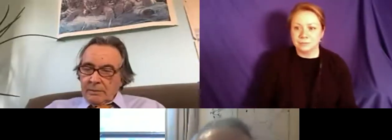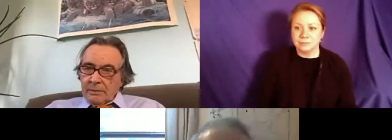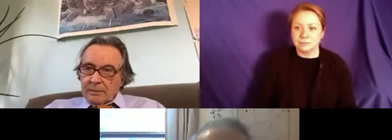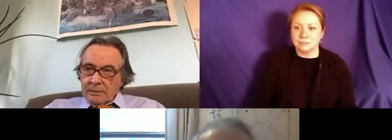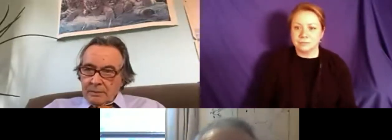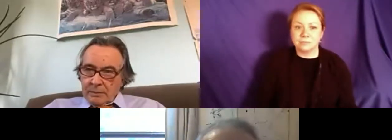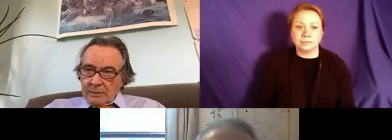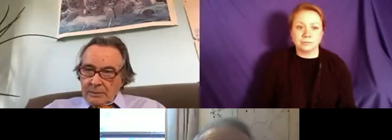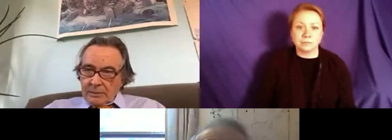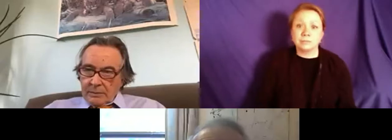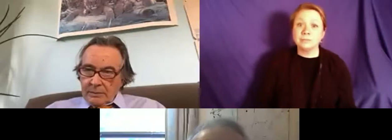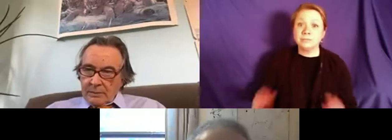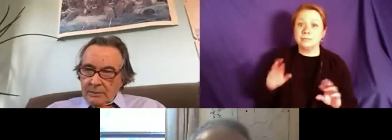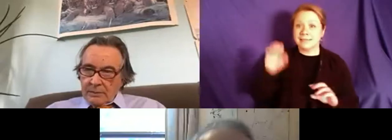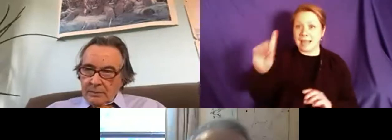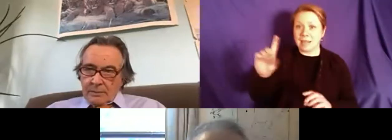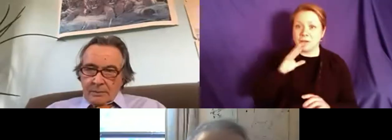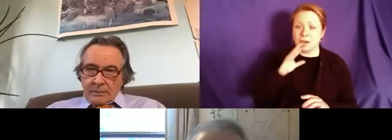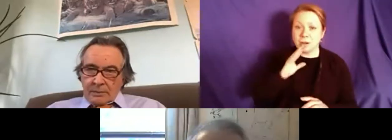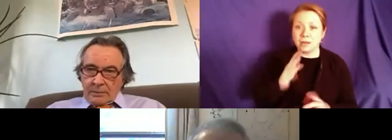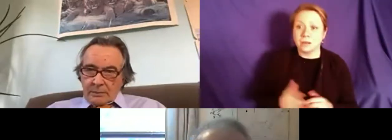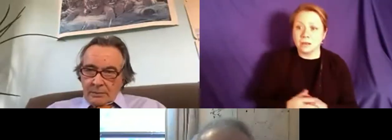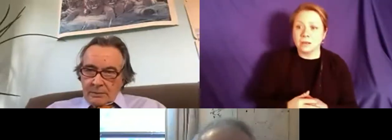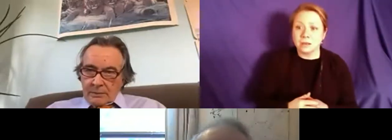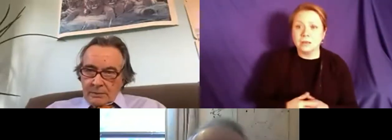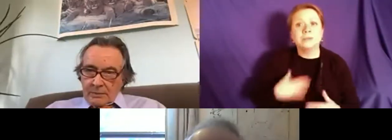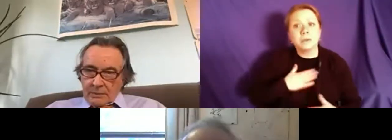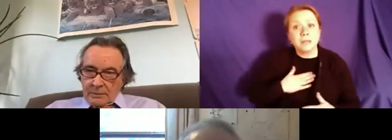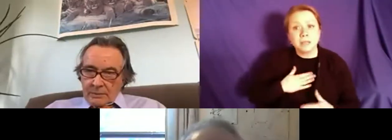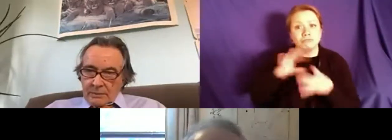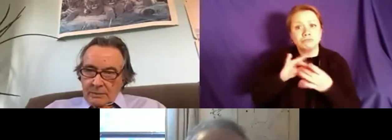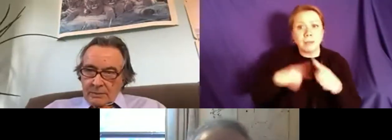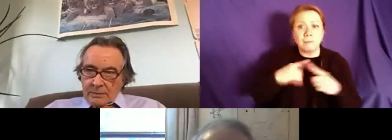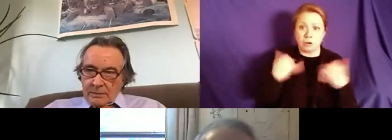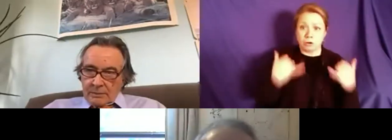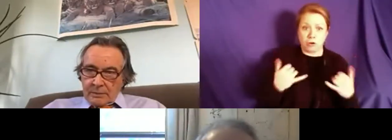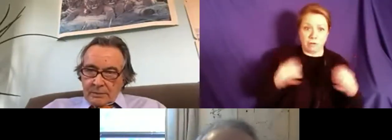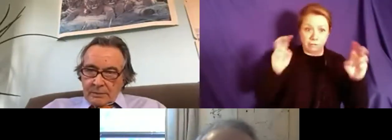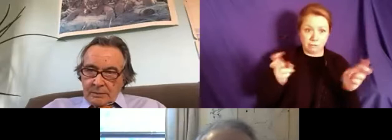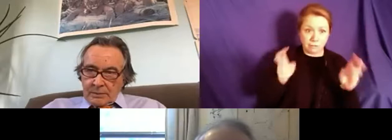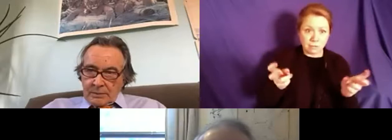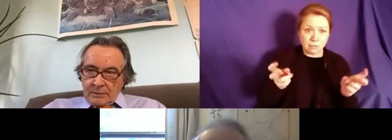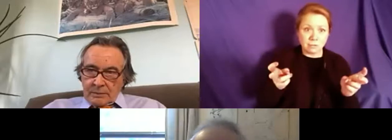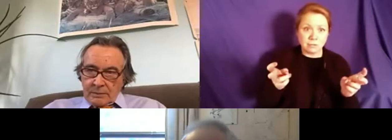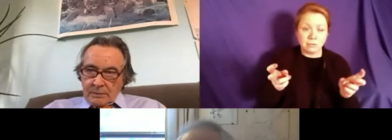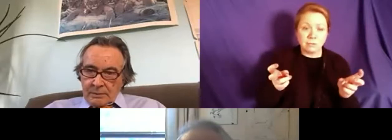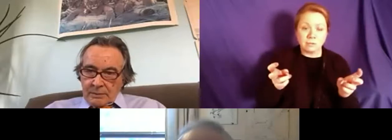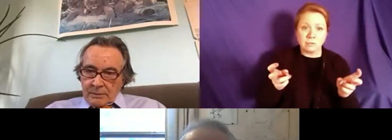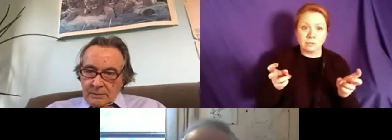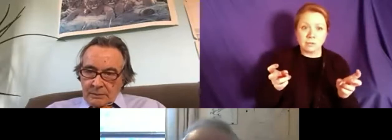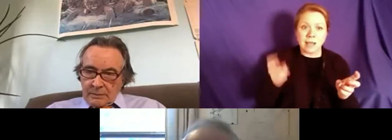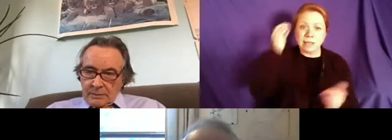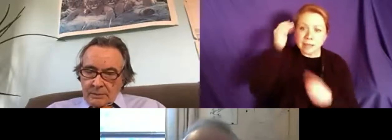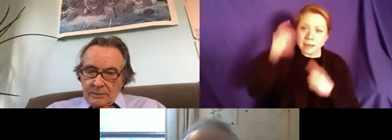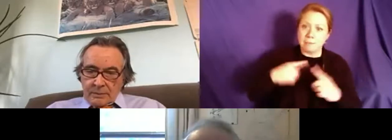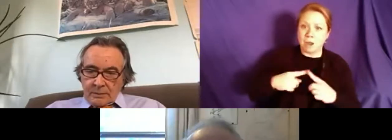We hope that afterward, so please, you know, share your thoughts on current issues and think of the